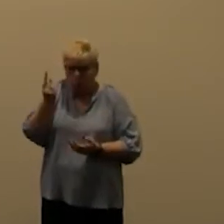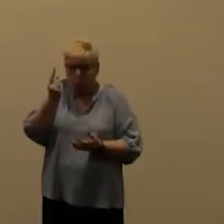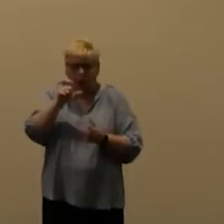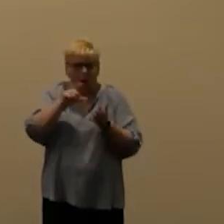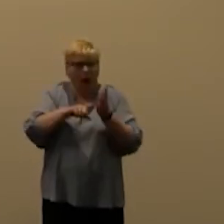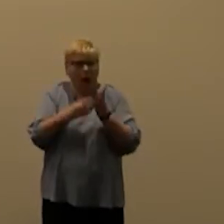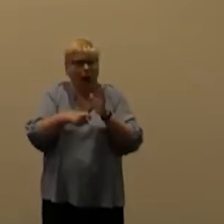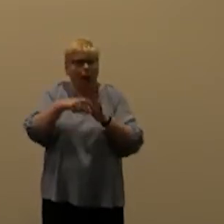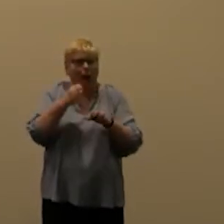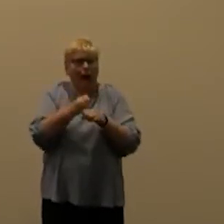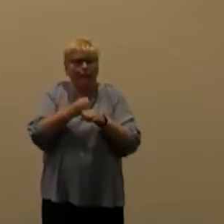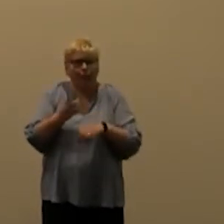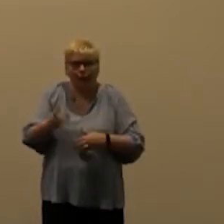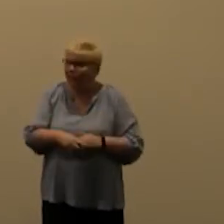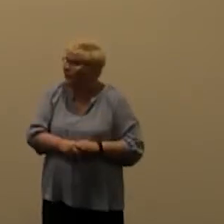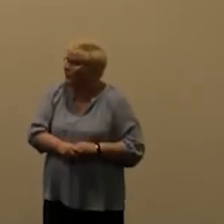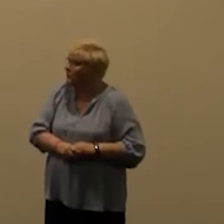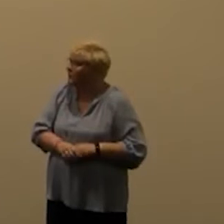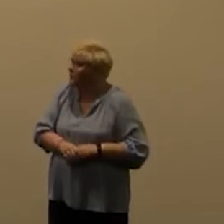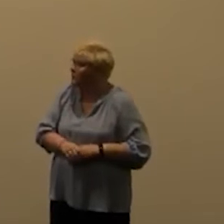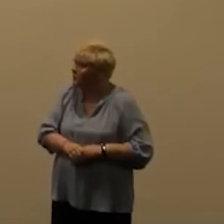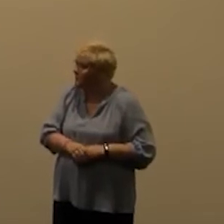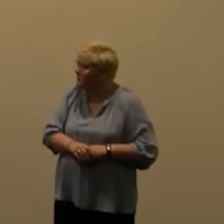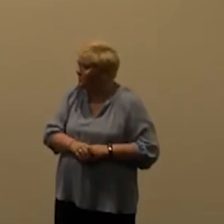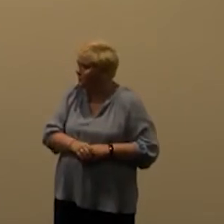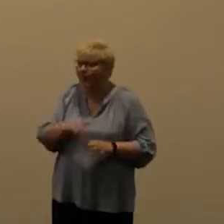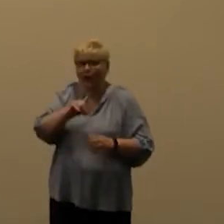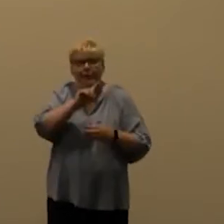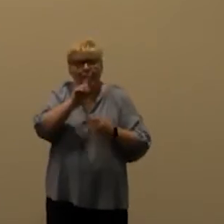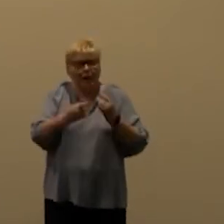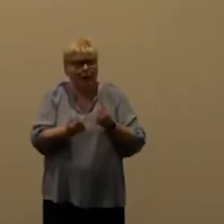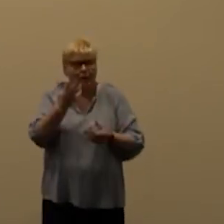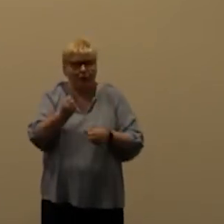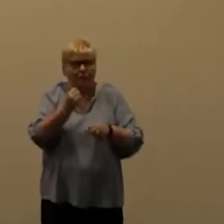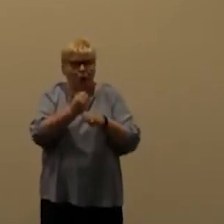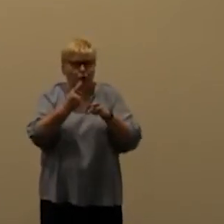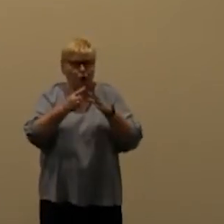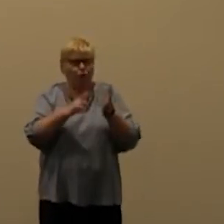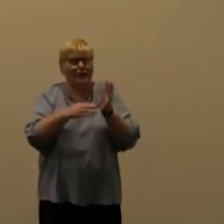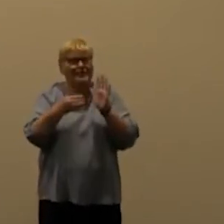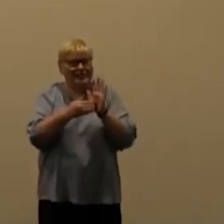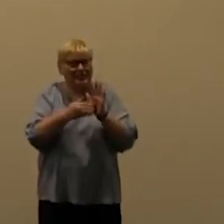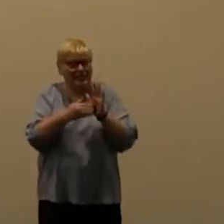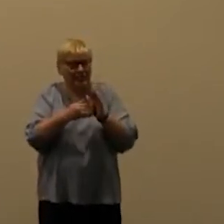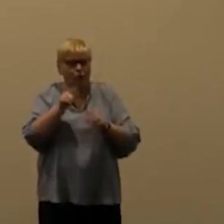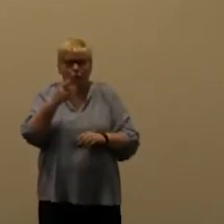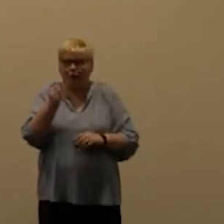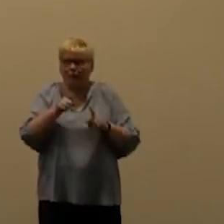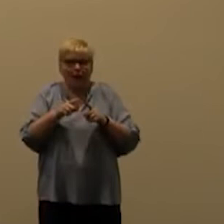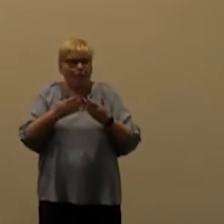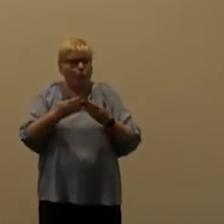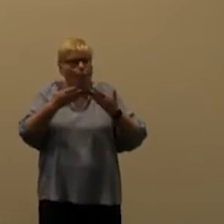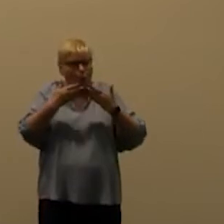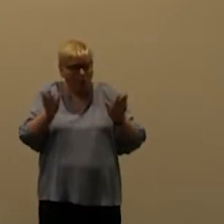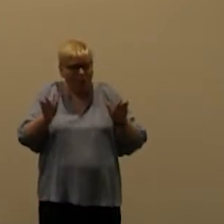in this given incident. And then lastly, we have Gen Z. So again, we're seeing that theme of